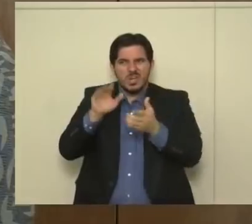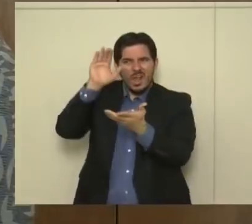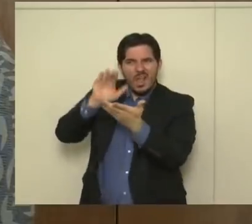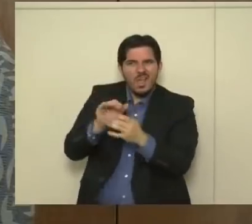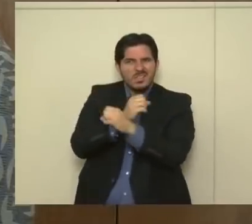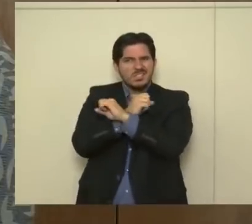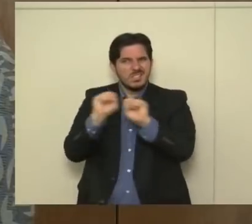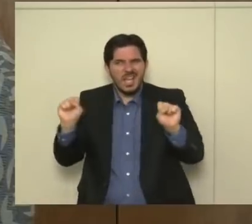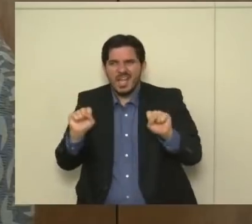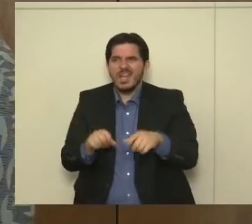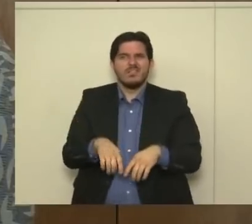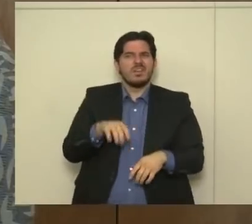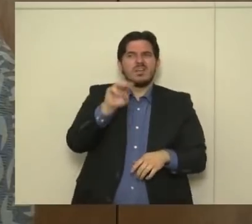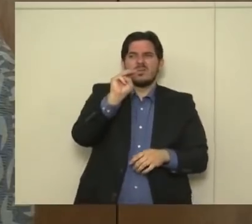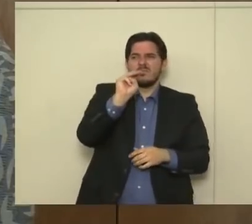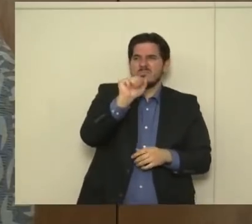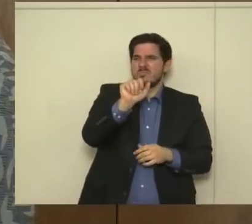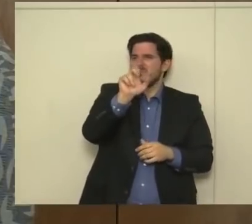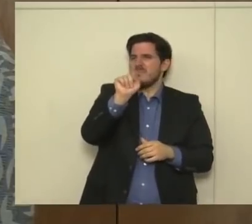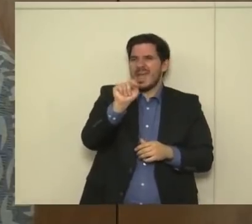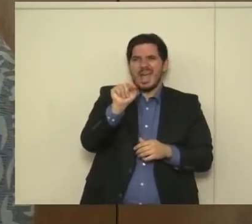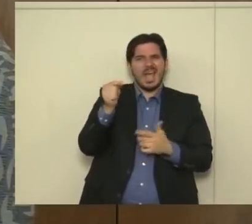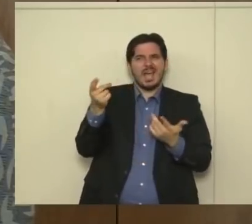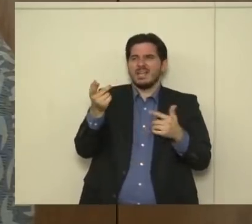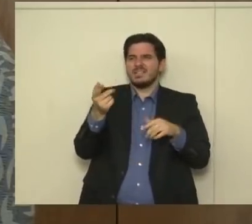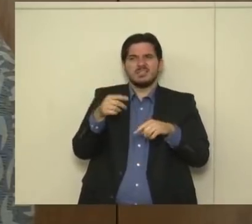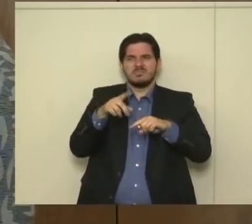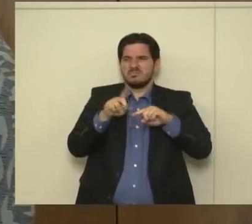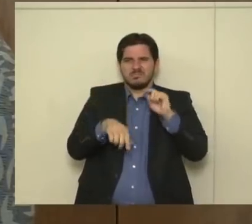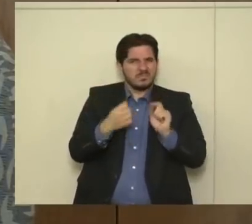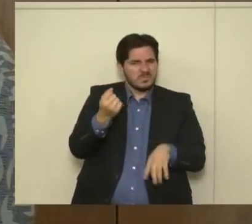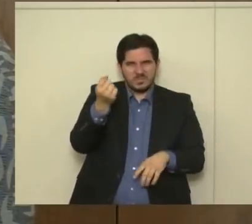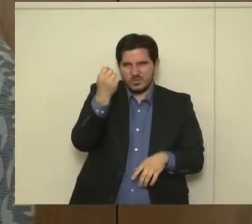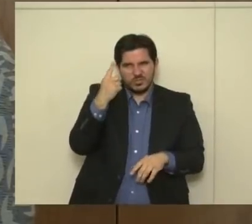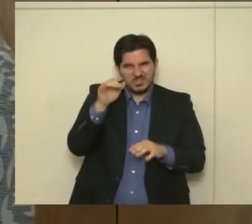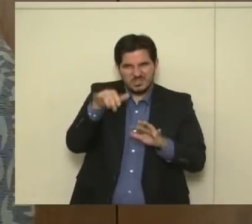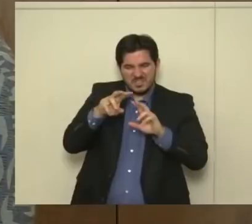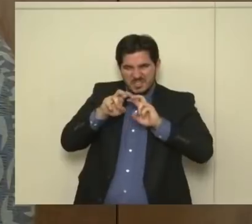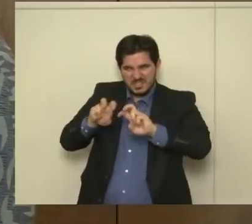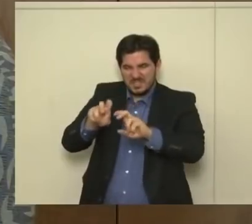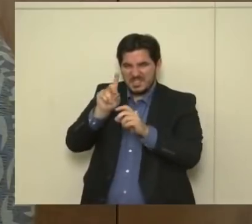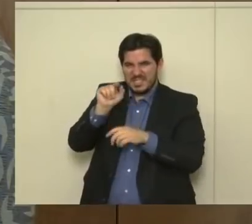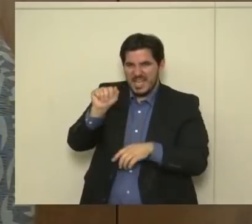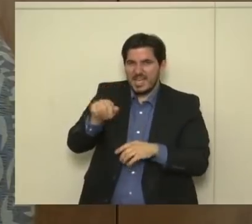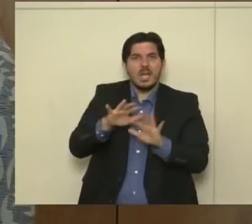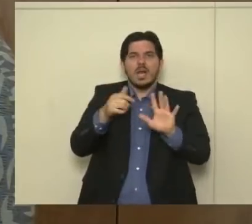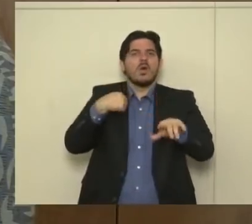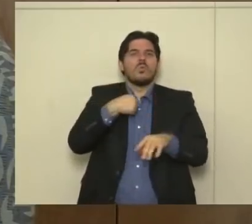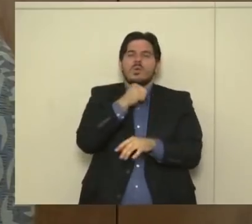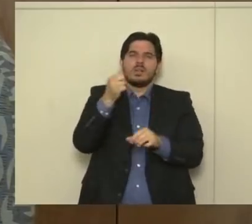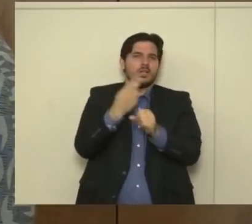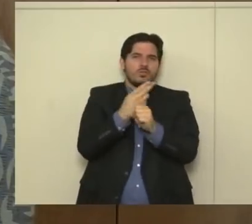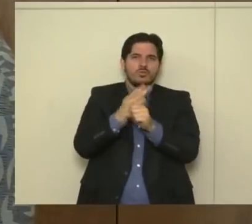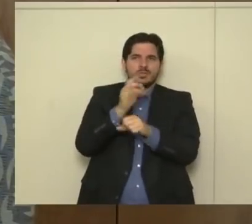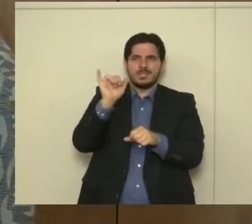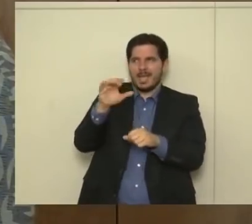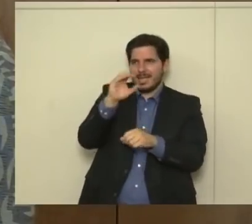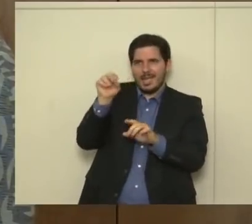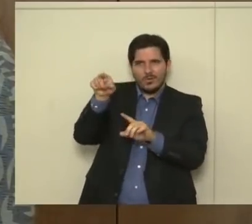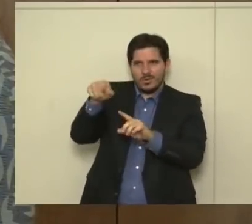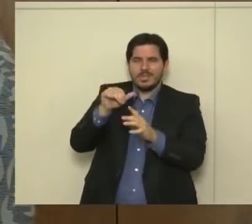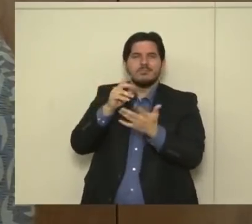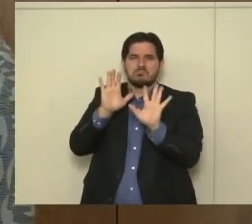understand what the data is telling us and what's likely to be occurring. So you will not see us use that county. We'll continue to